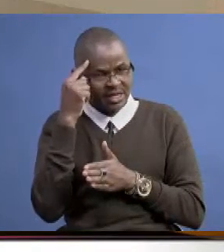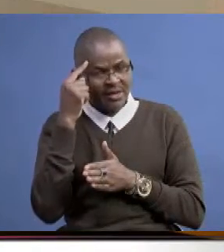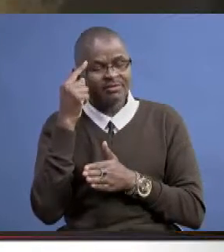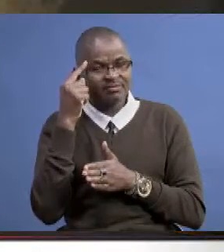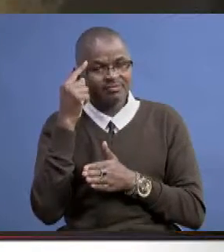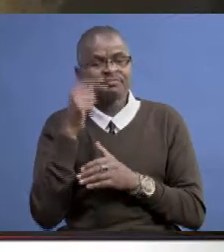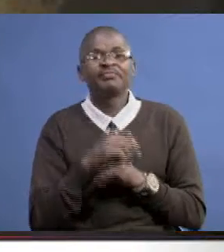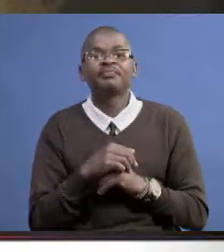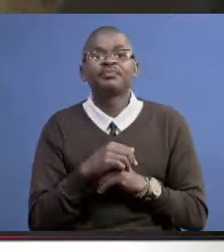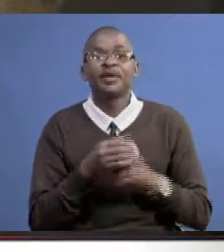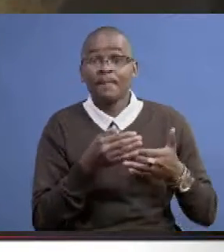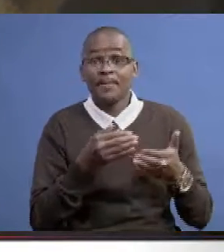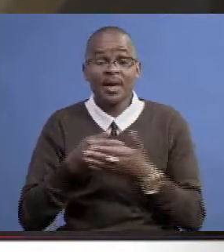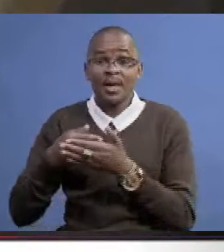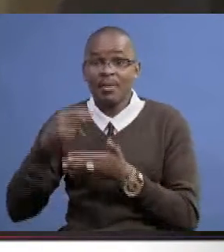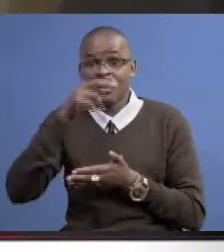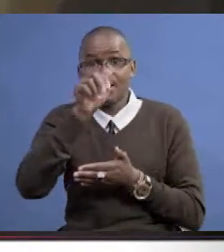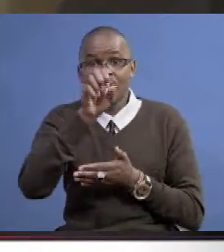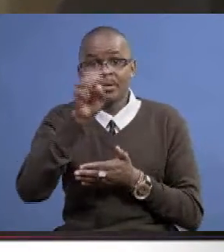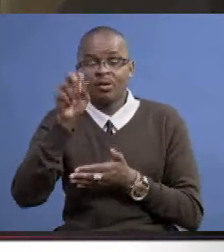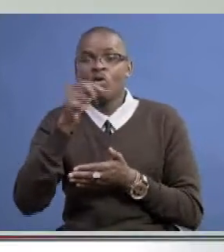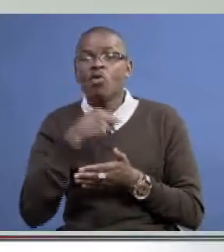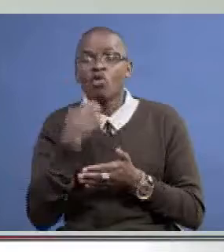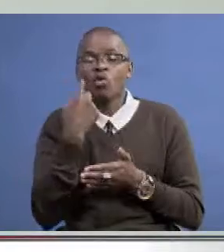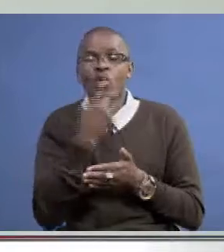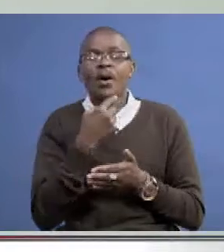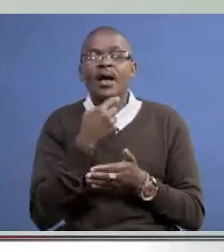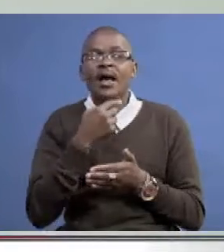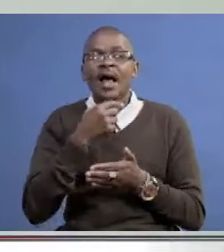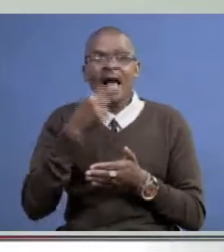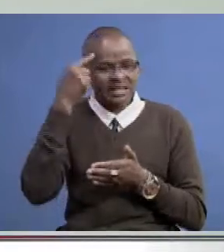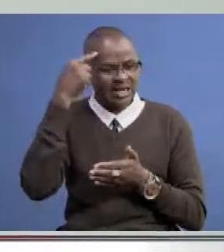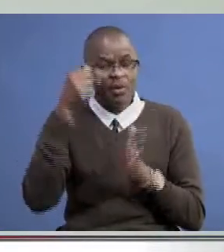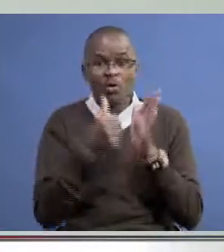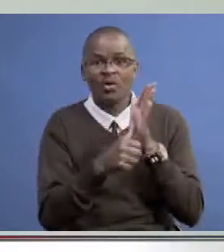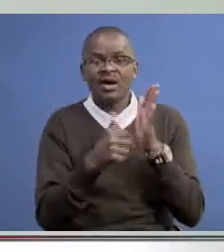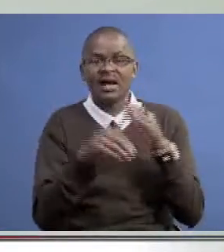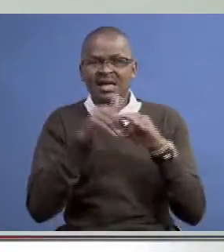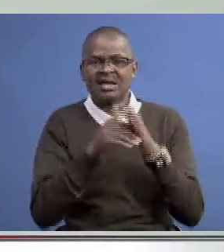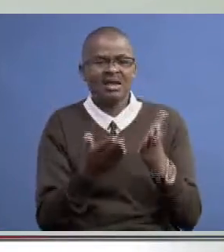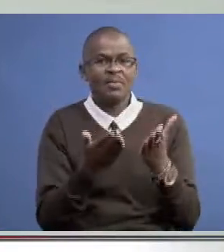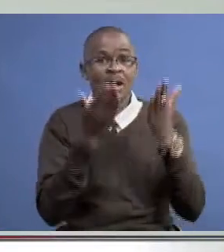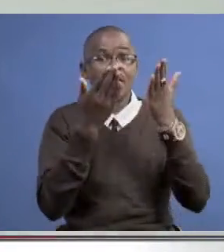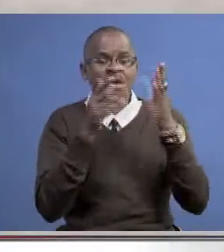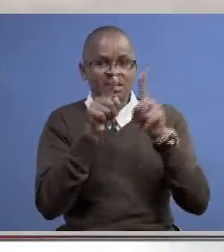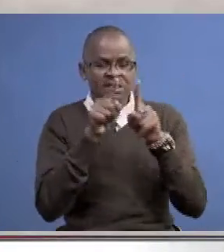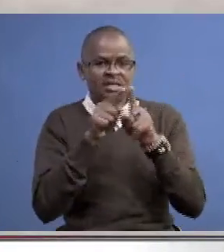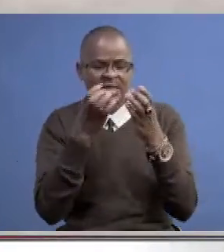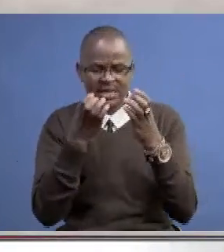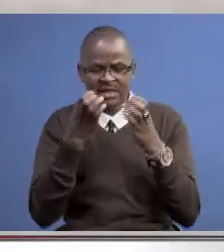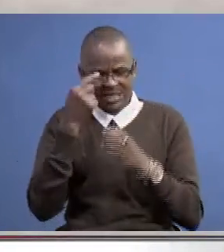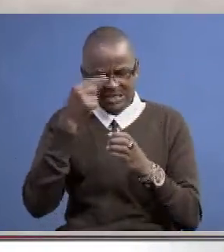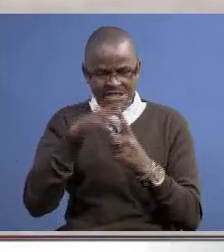is. Baby Hassan, who was diagnosed with cerebral palsy at birth due to delayed labor, has not shown any improvement and hence needed